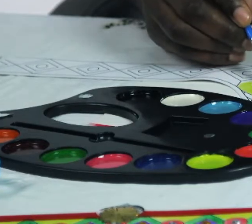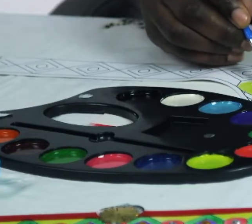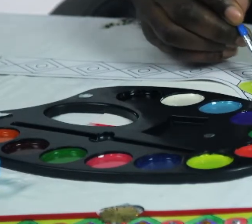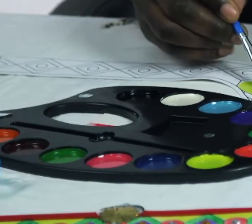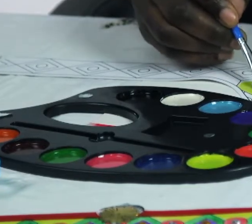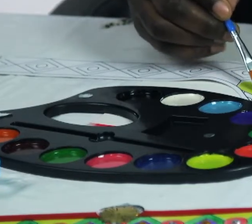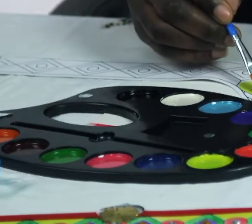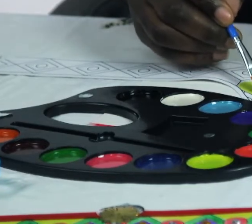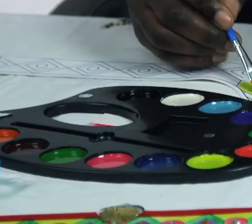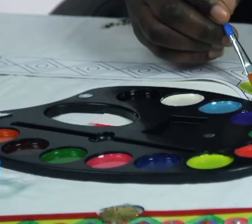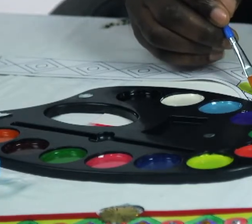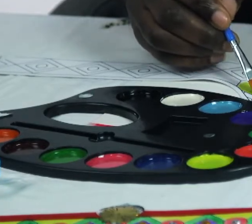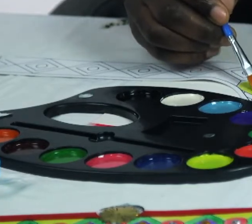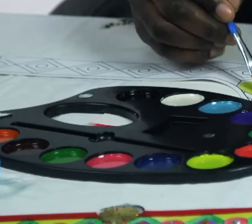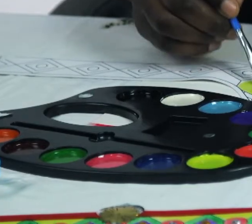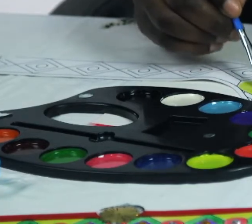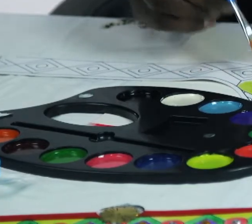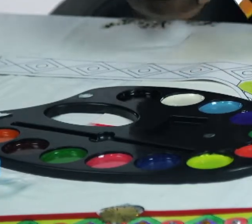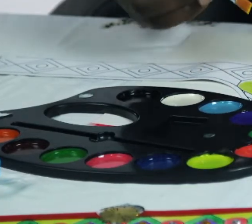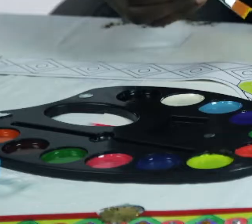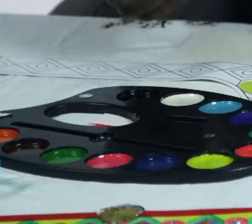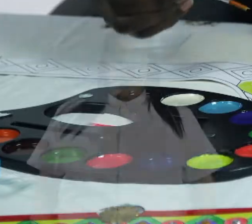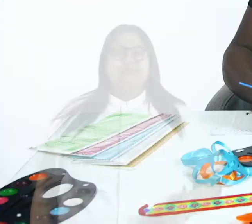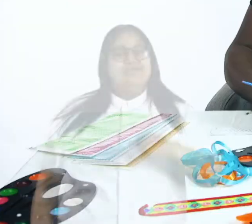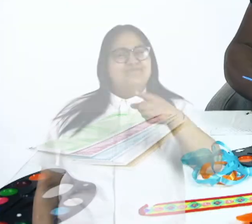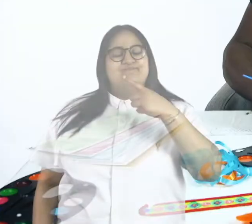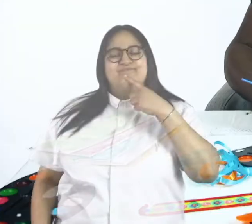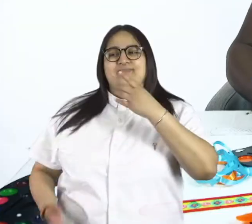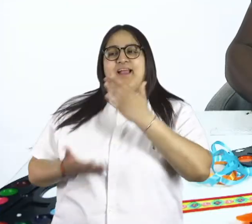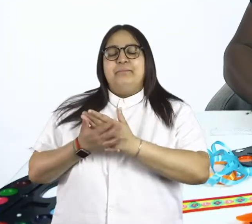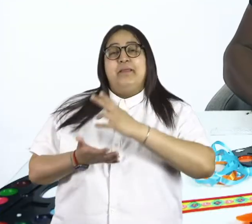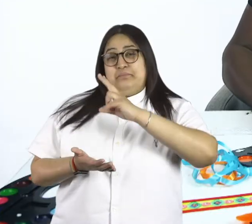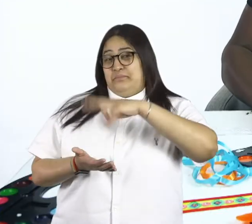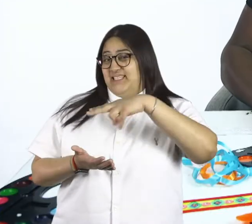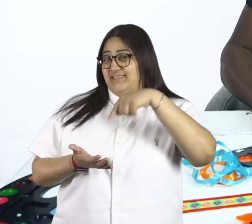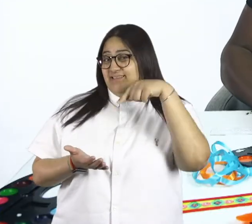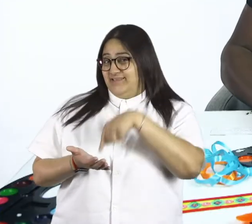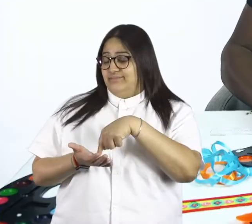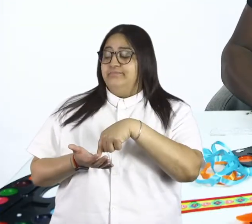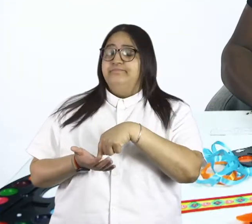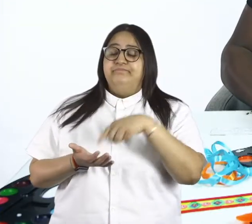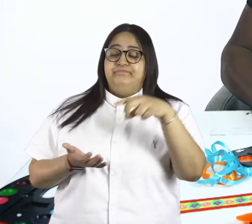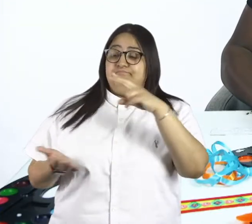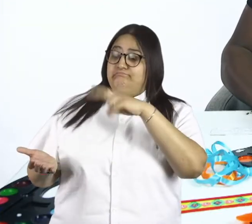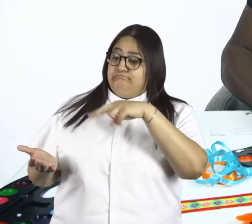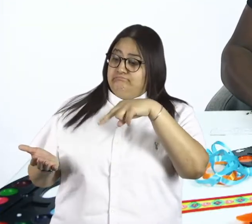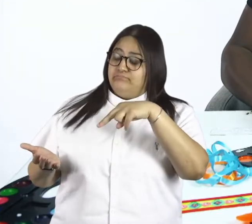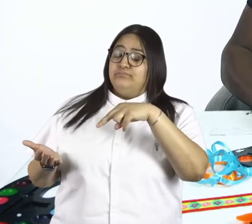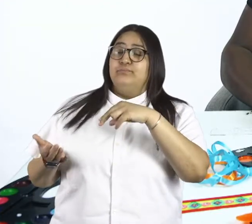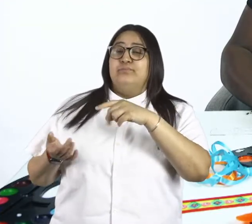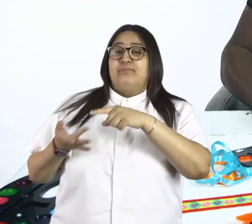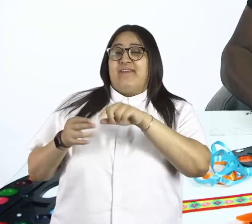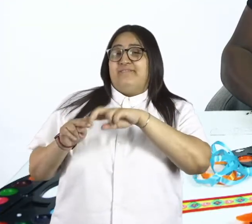you cannot kind of rectify and fix any dried mistakes. So it's very important to